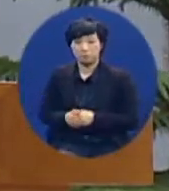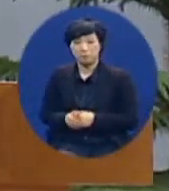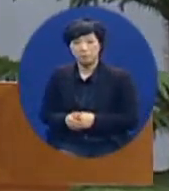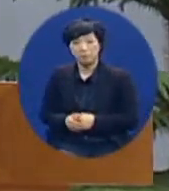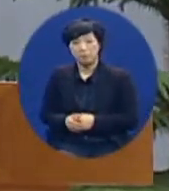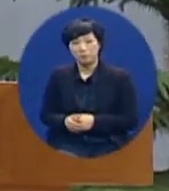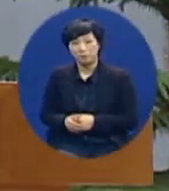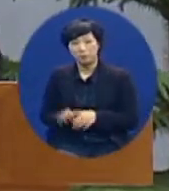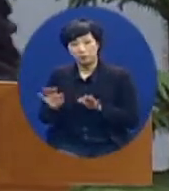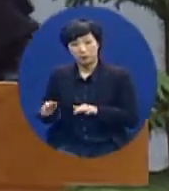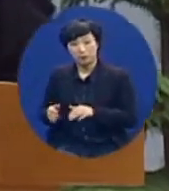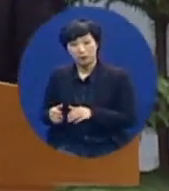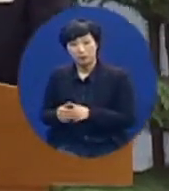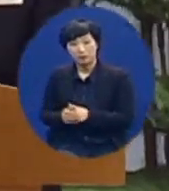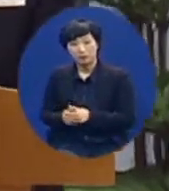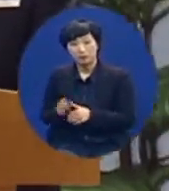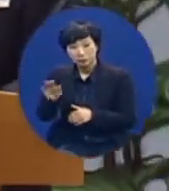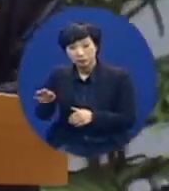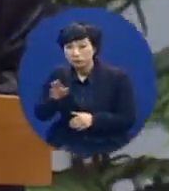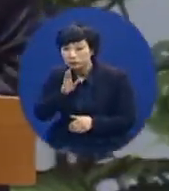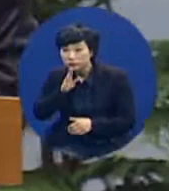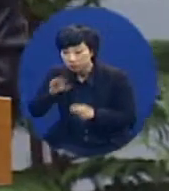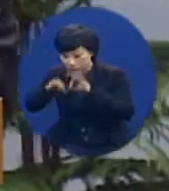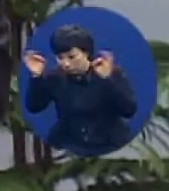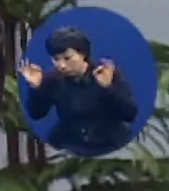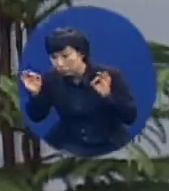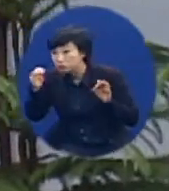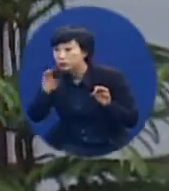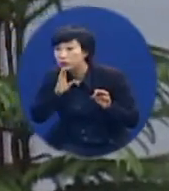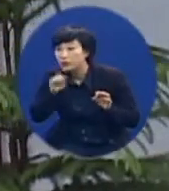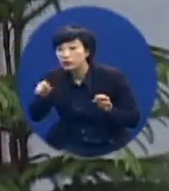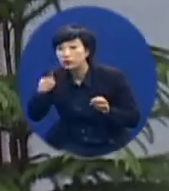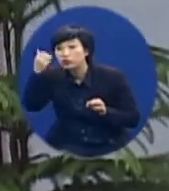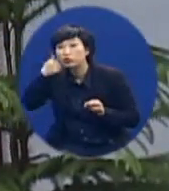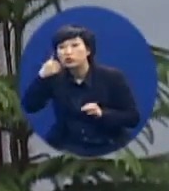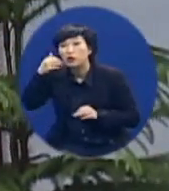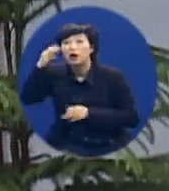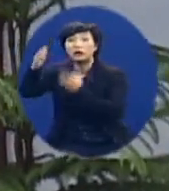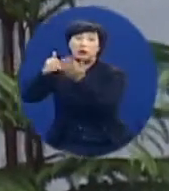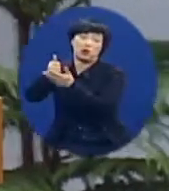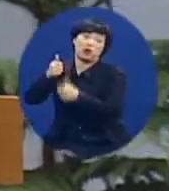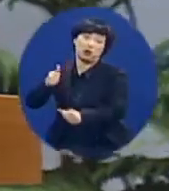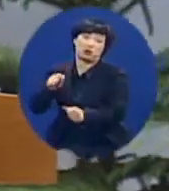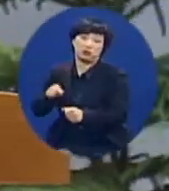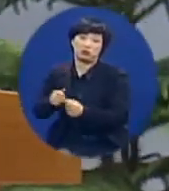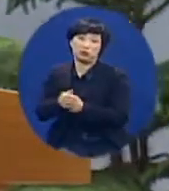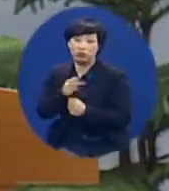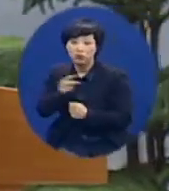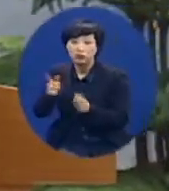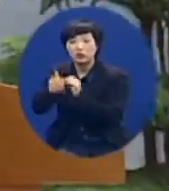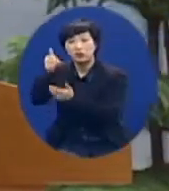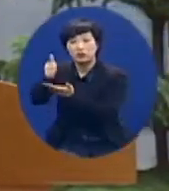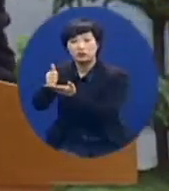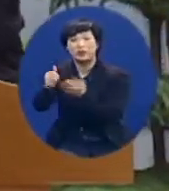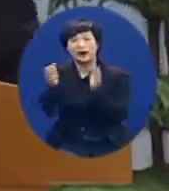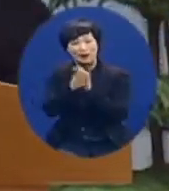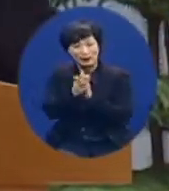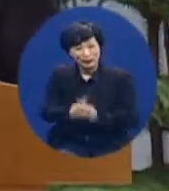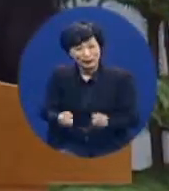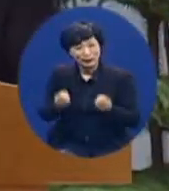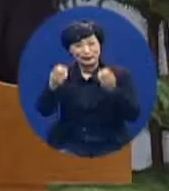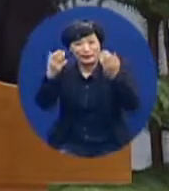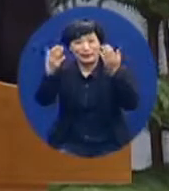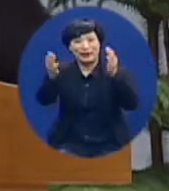do that. Jesus was making death for him. But he is the son of God. Hallelujah.